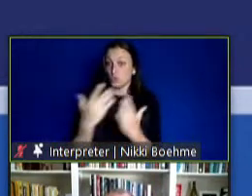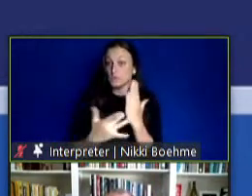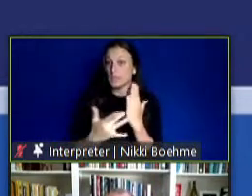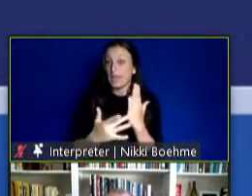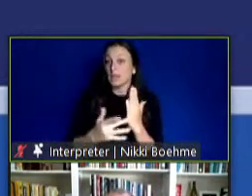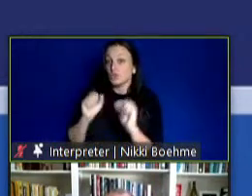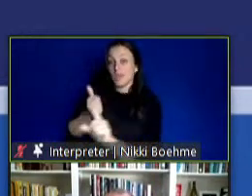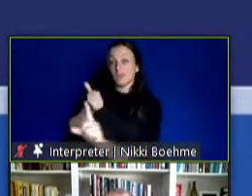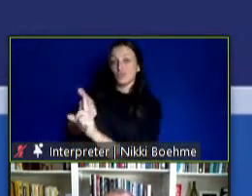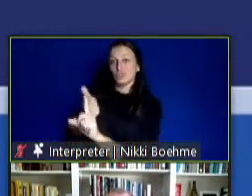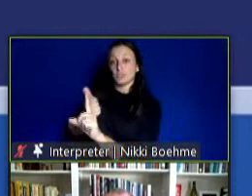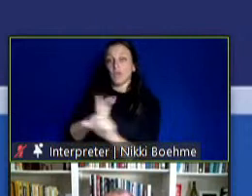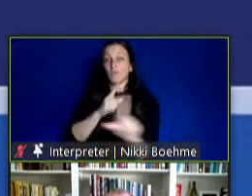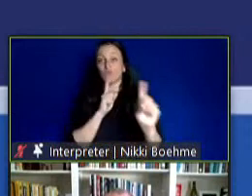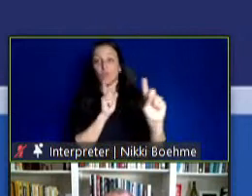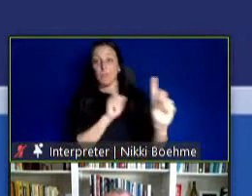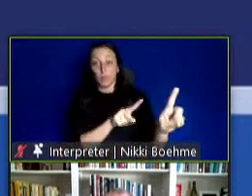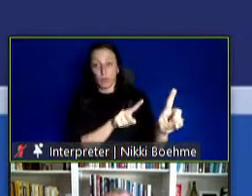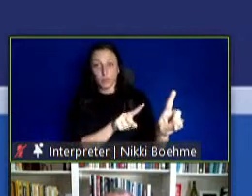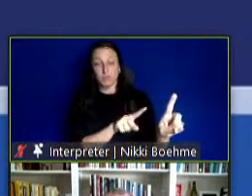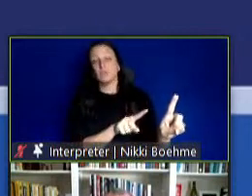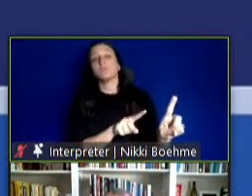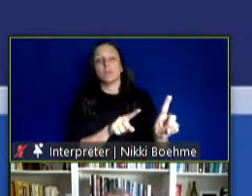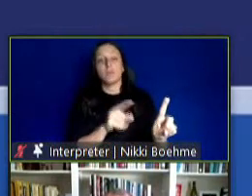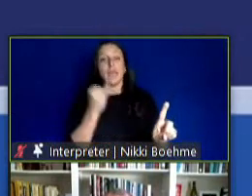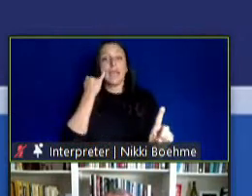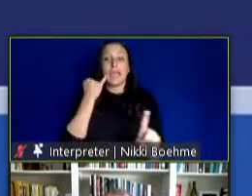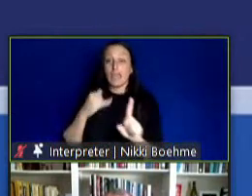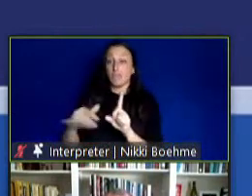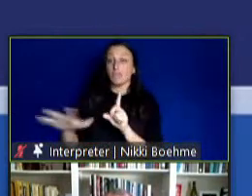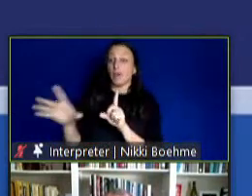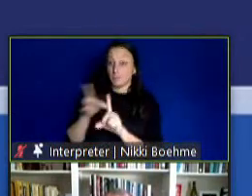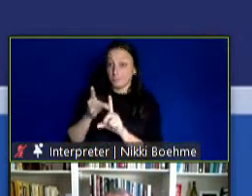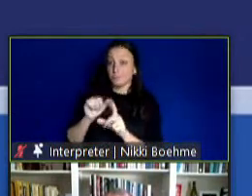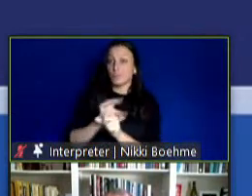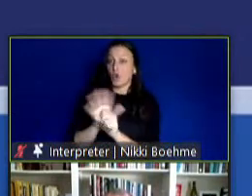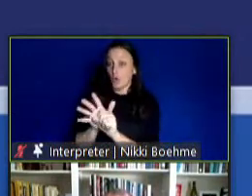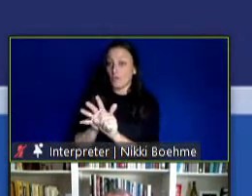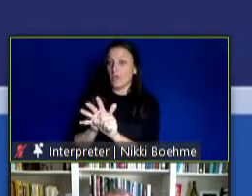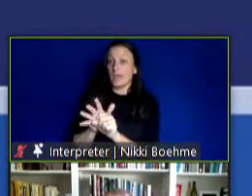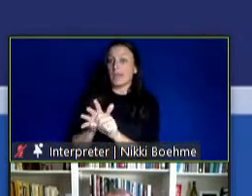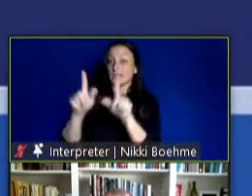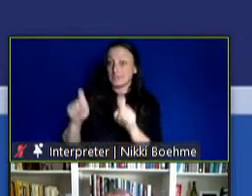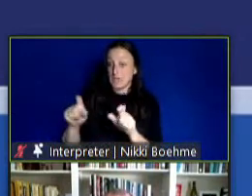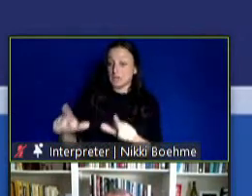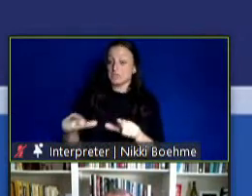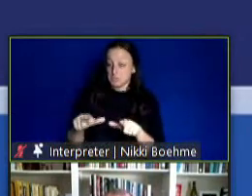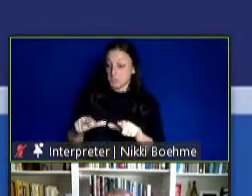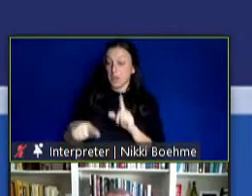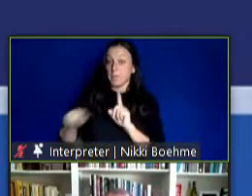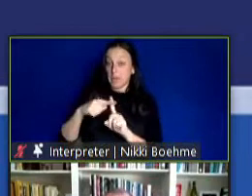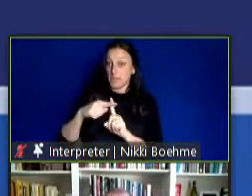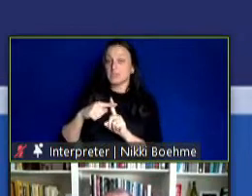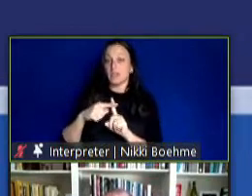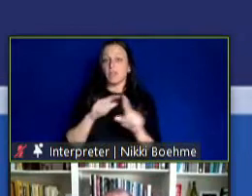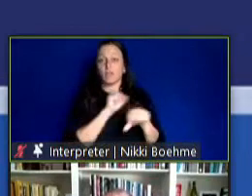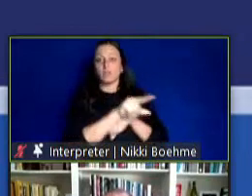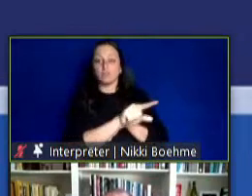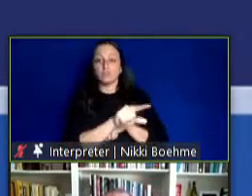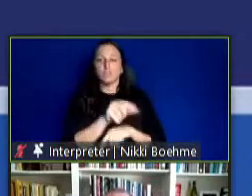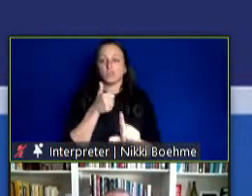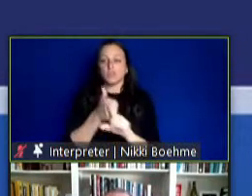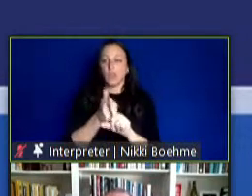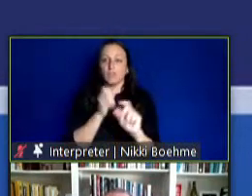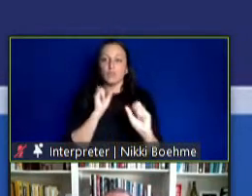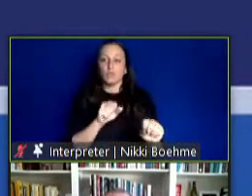self-report individuals' COVID positive diagnosis. It's referred to as self-report within exposure